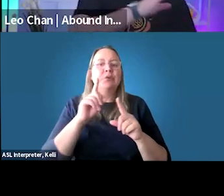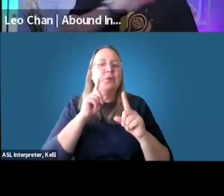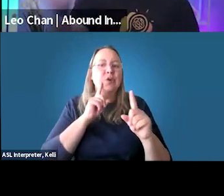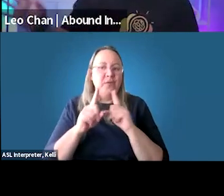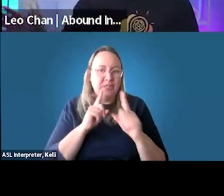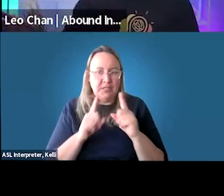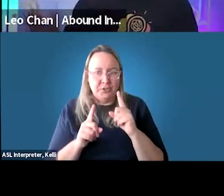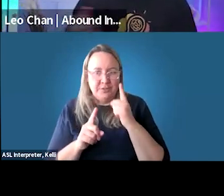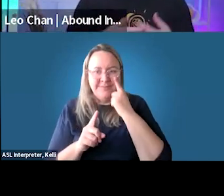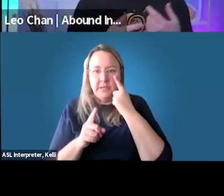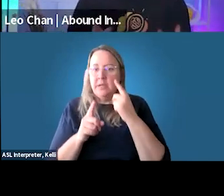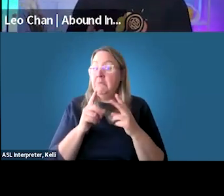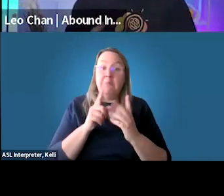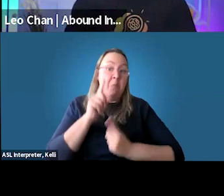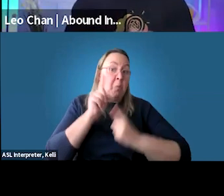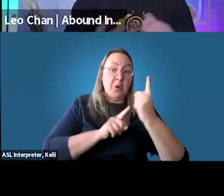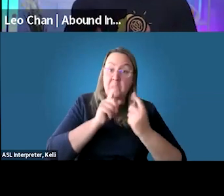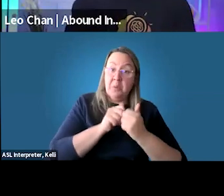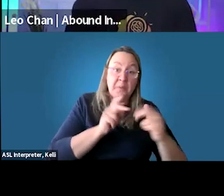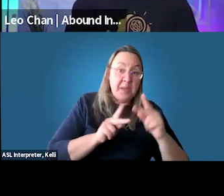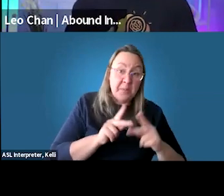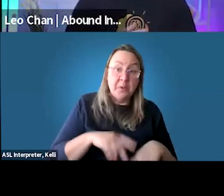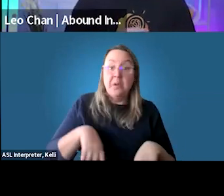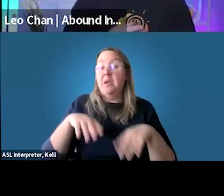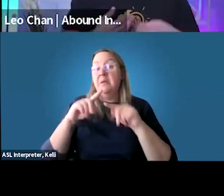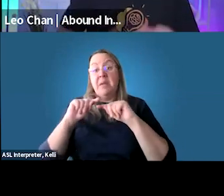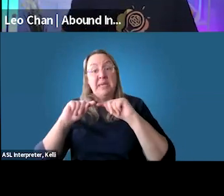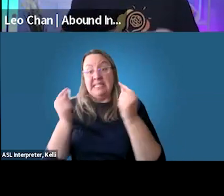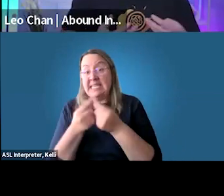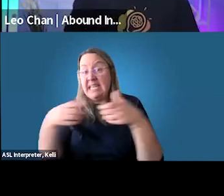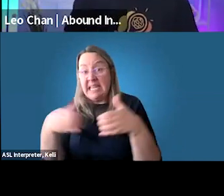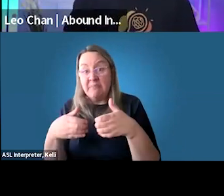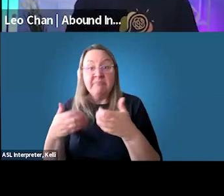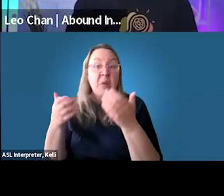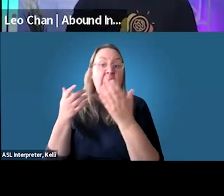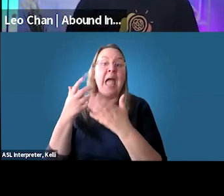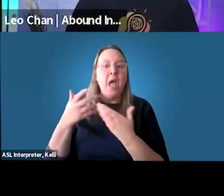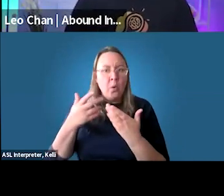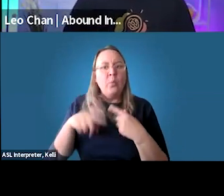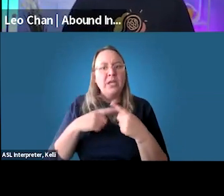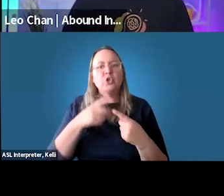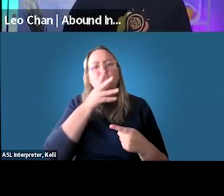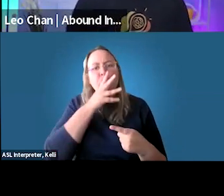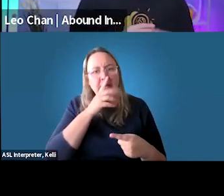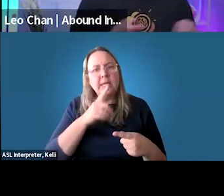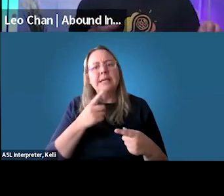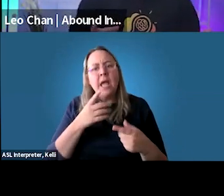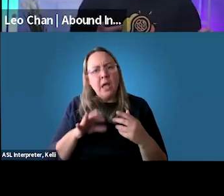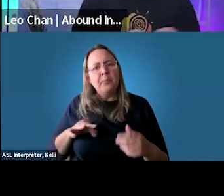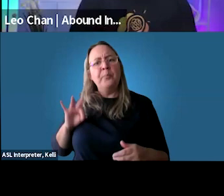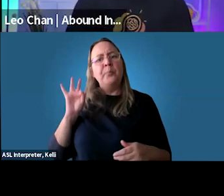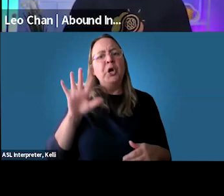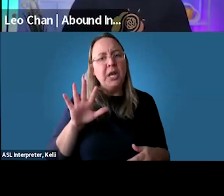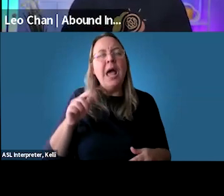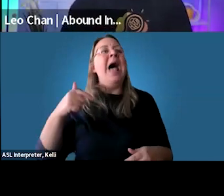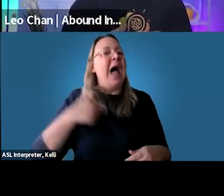can do this one-on-one with individuals. You can do it with your teams, but start adding I wonder into your phrases, right? Let's lose the